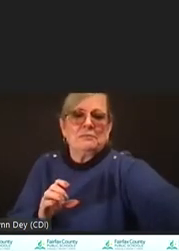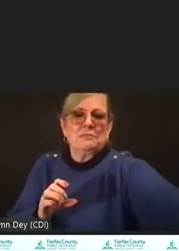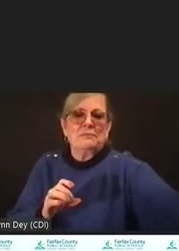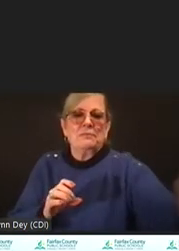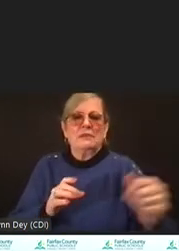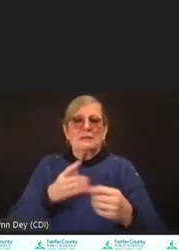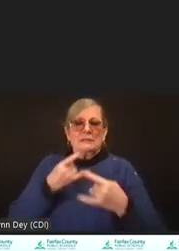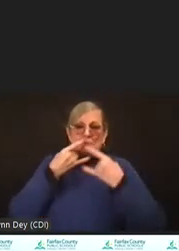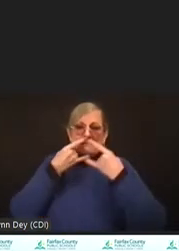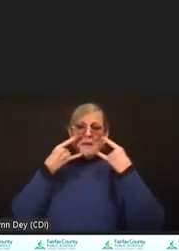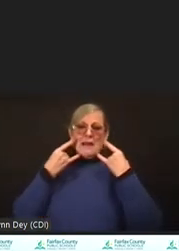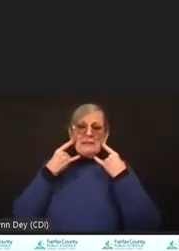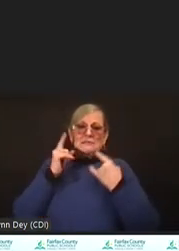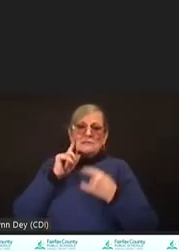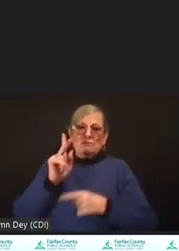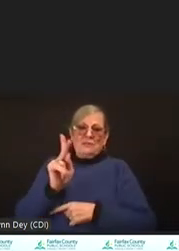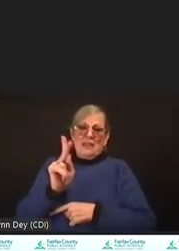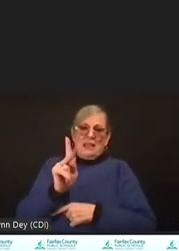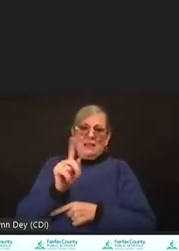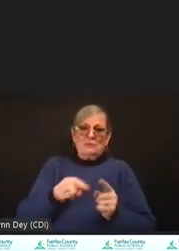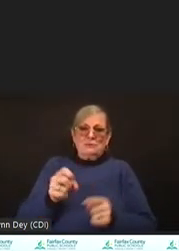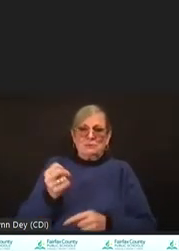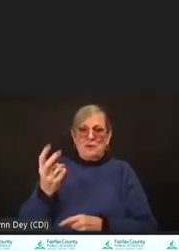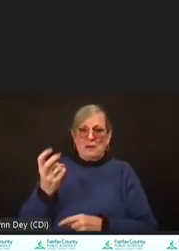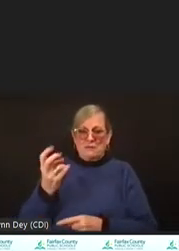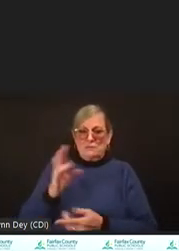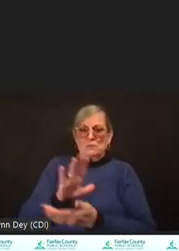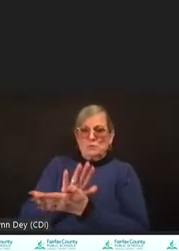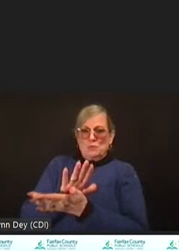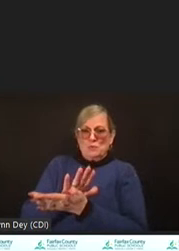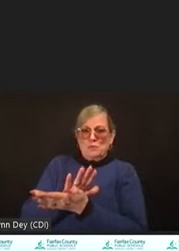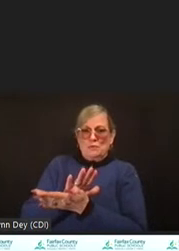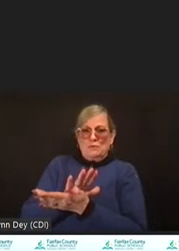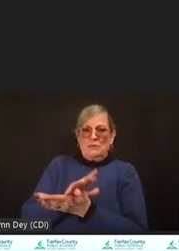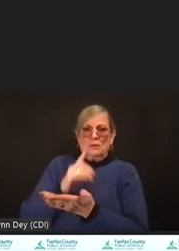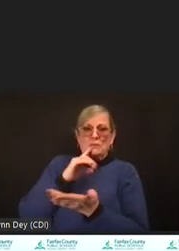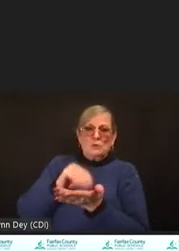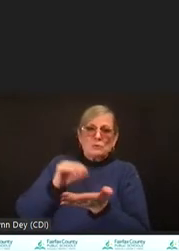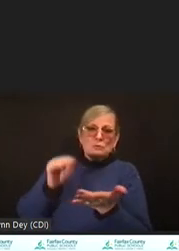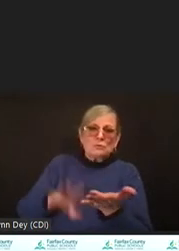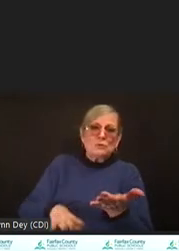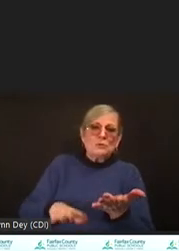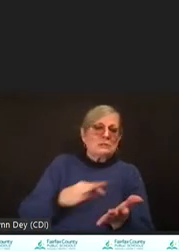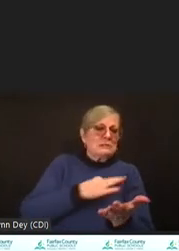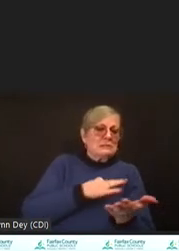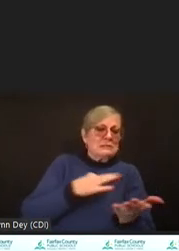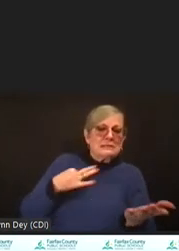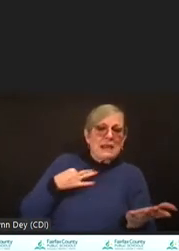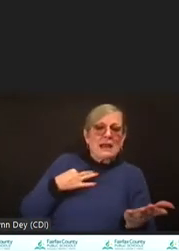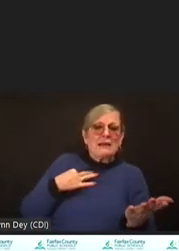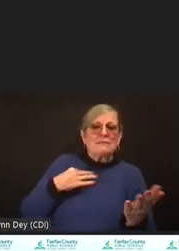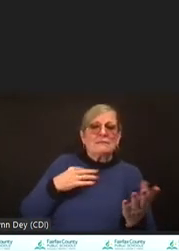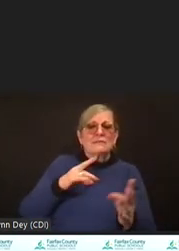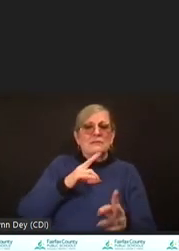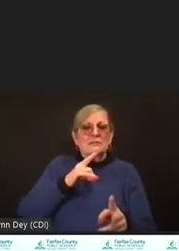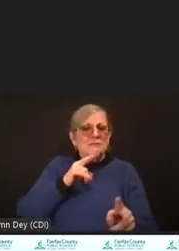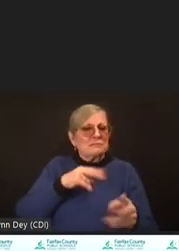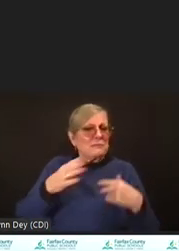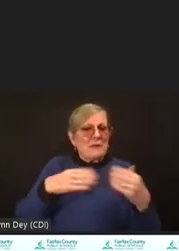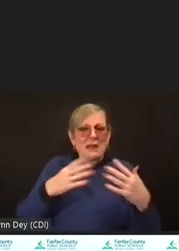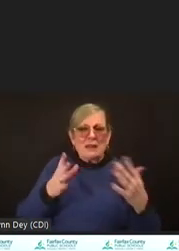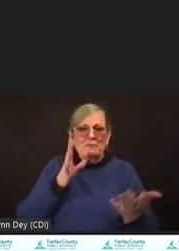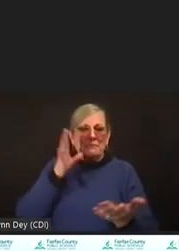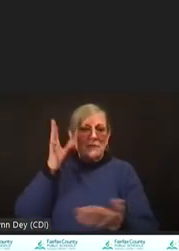K-12 schools for students and staff ages 2 and above, regardless of one's vaccination status at